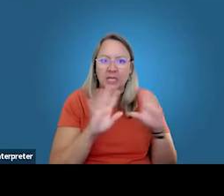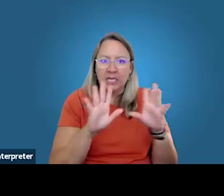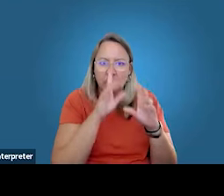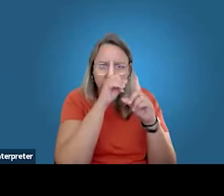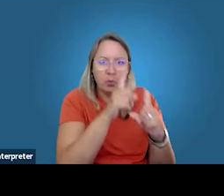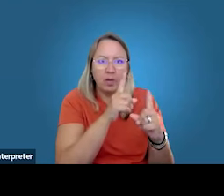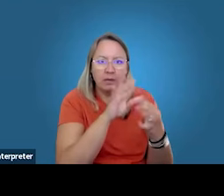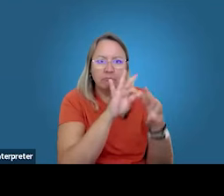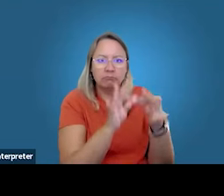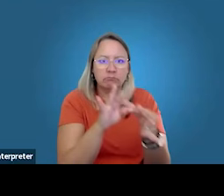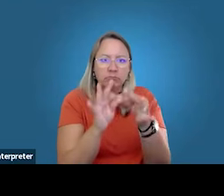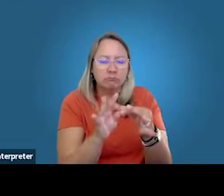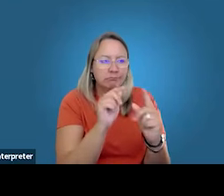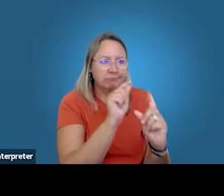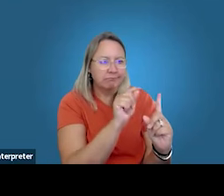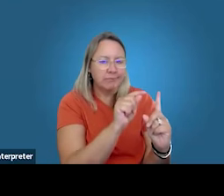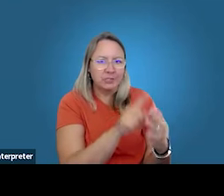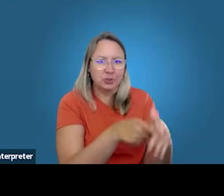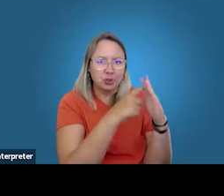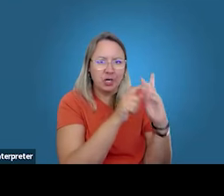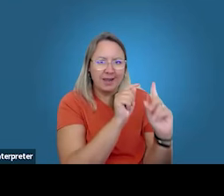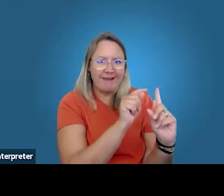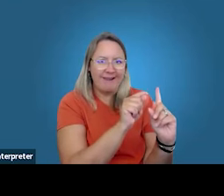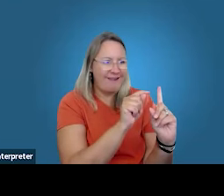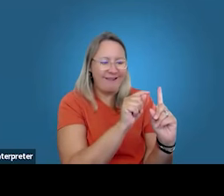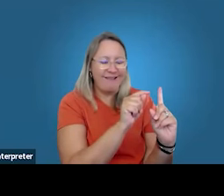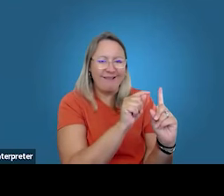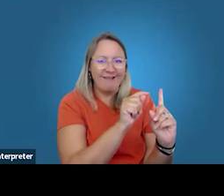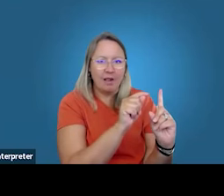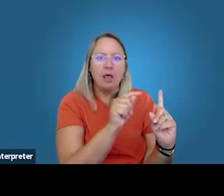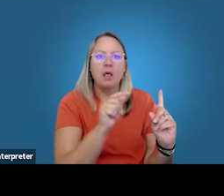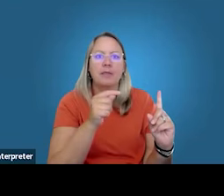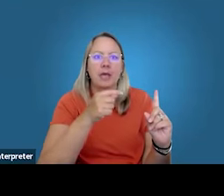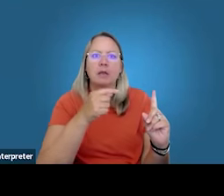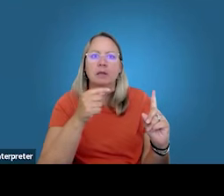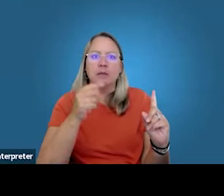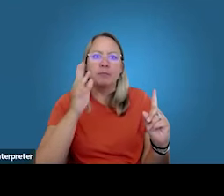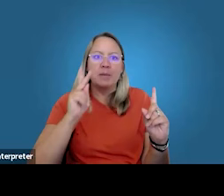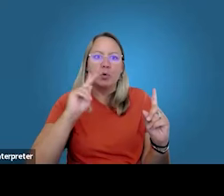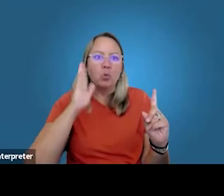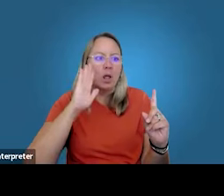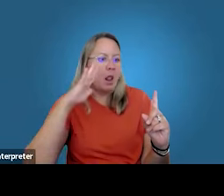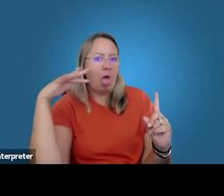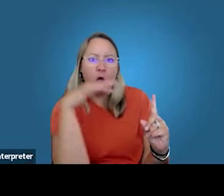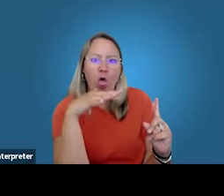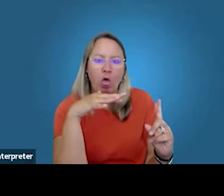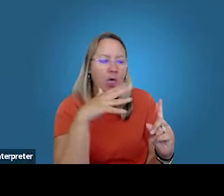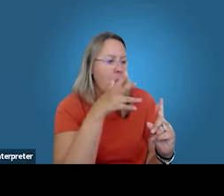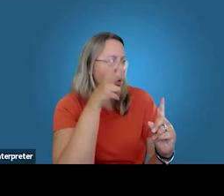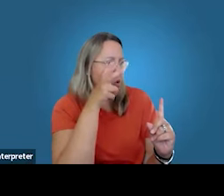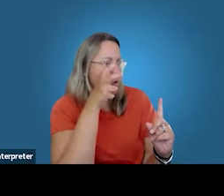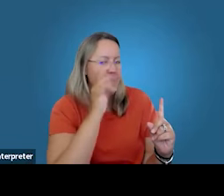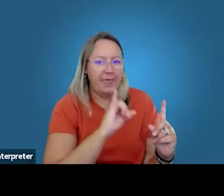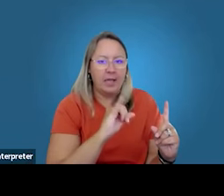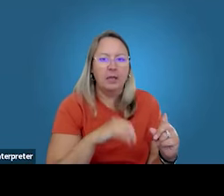do you immediately start with something that your audience cares about that makes them lean in? The second one is sameness. How do you have a clear